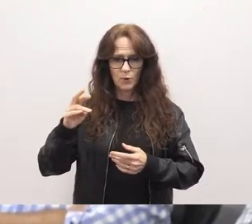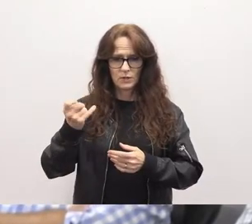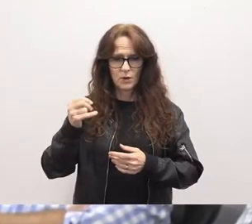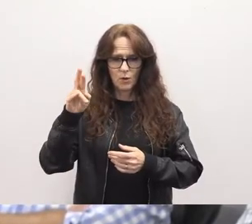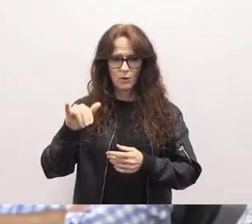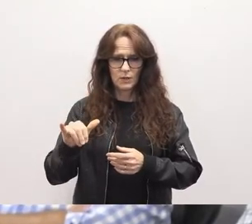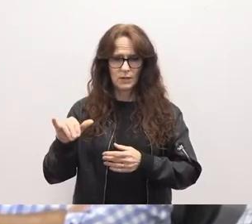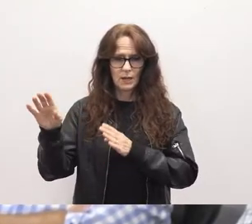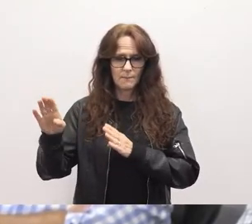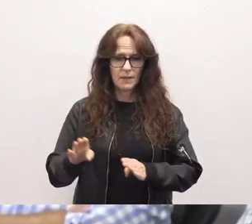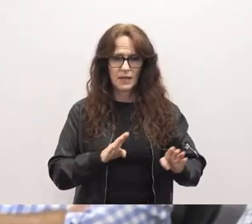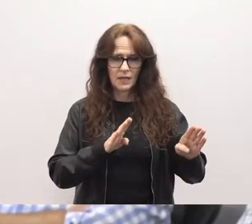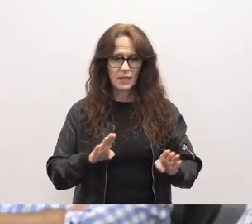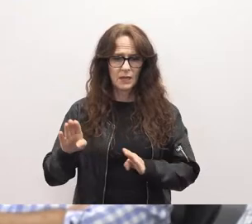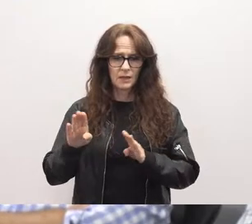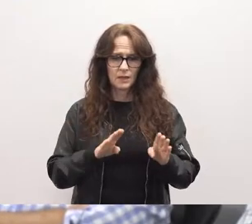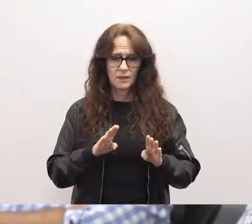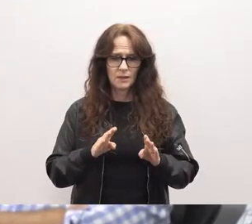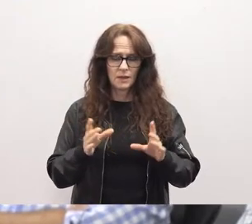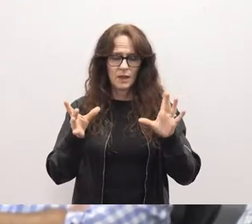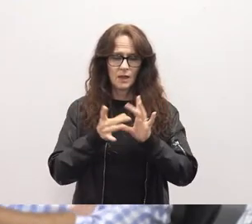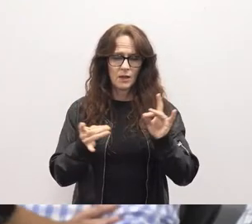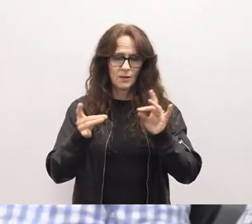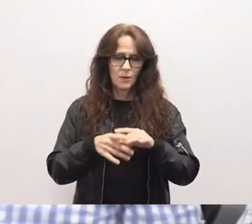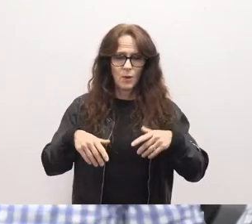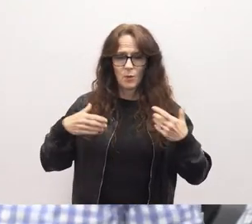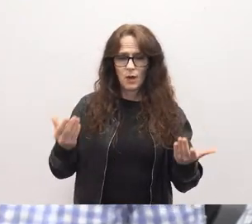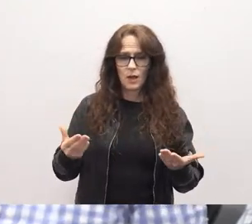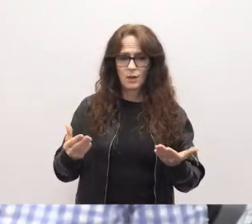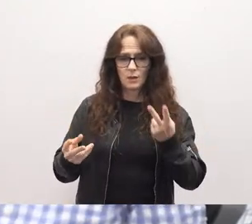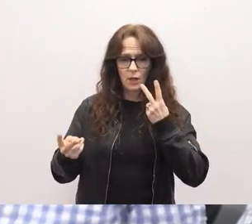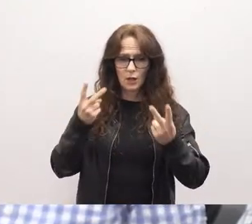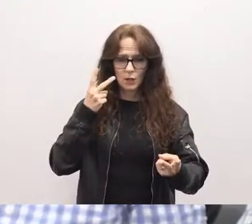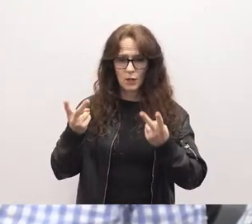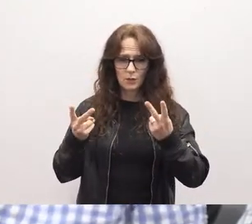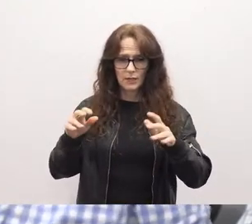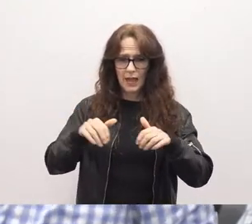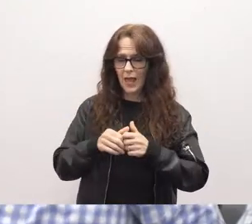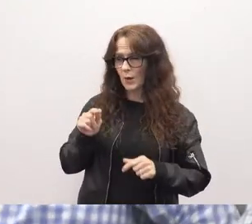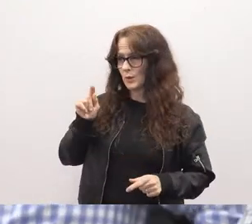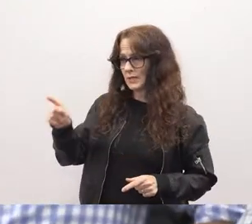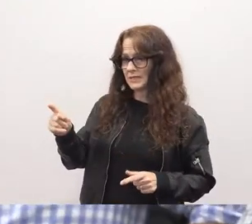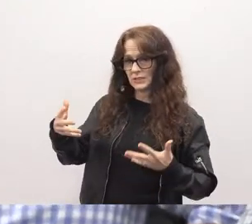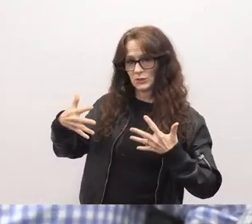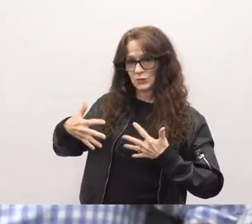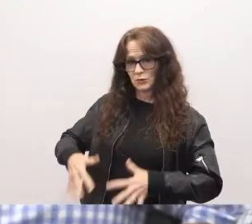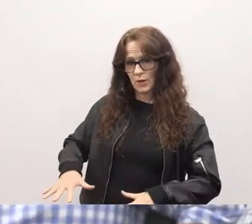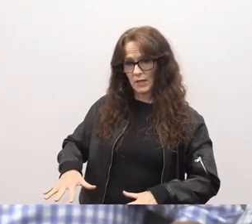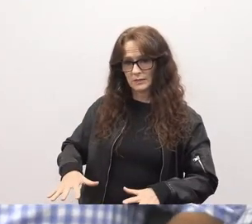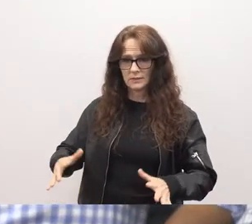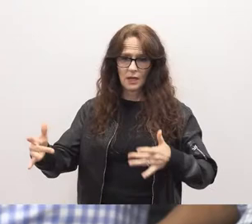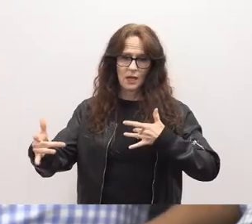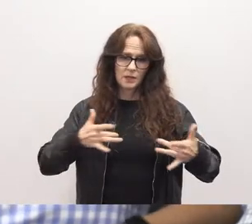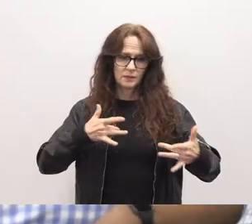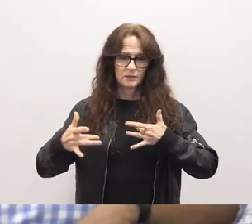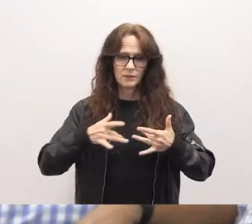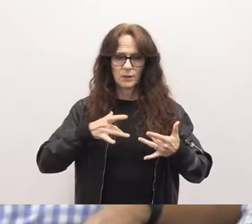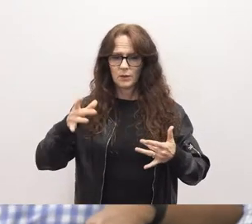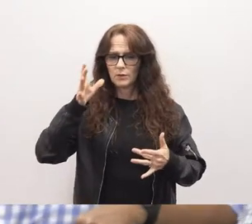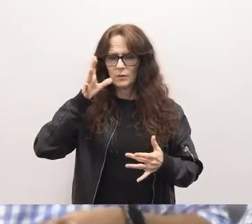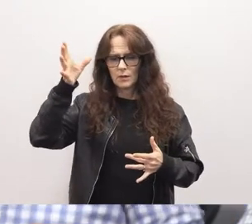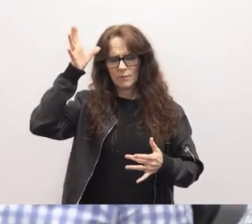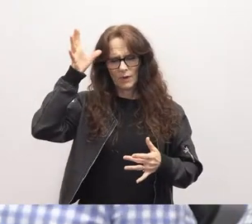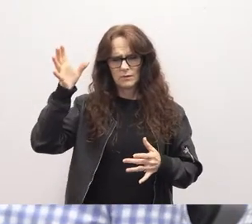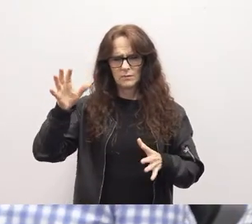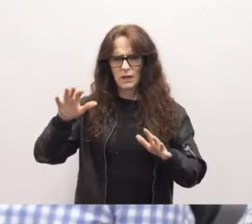behavior, their comments have been, well, look at how he's dressed. A concerned parent might ask,